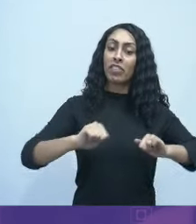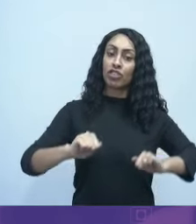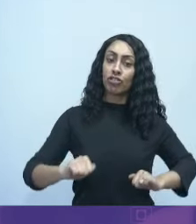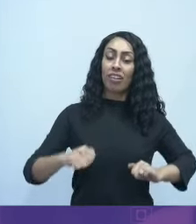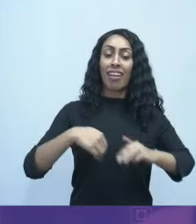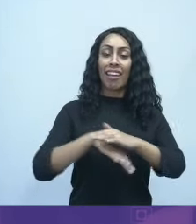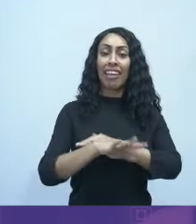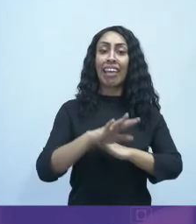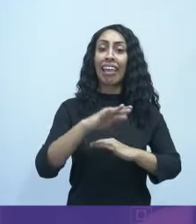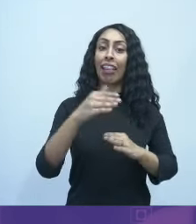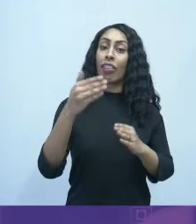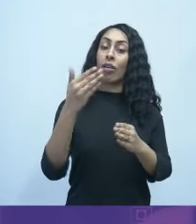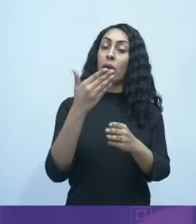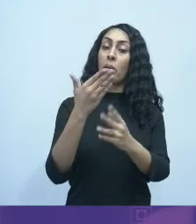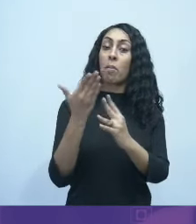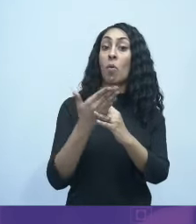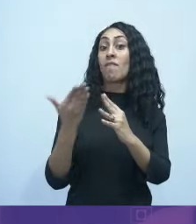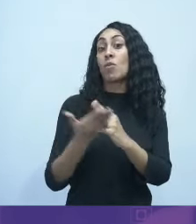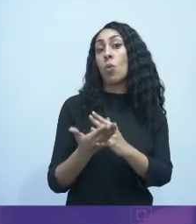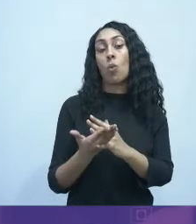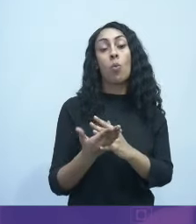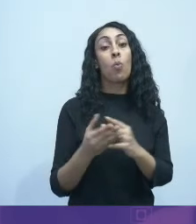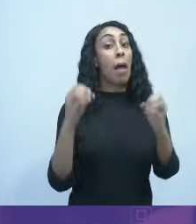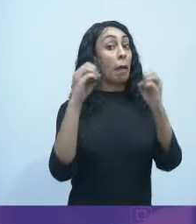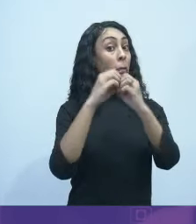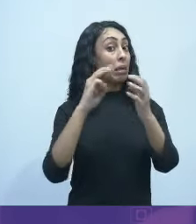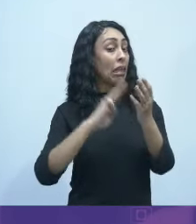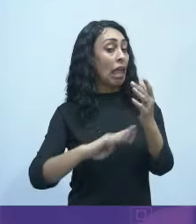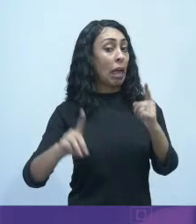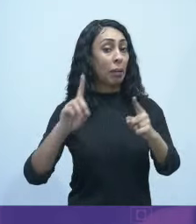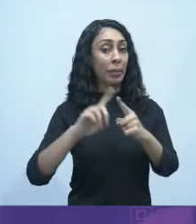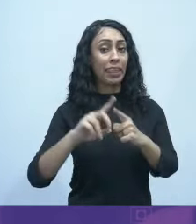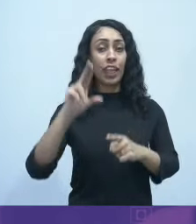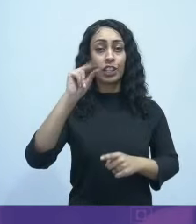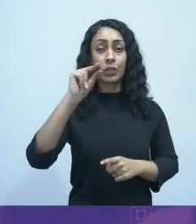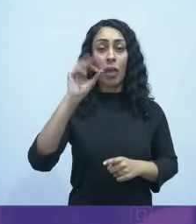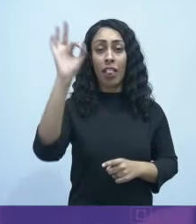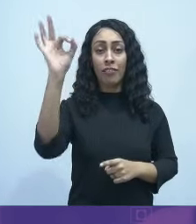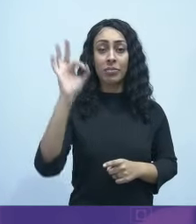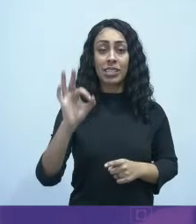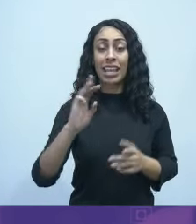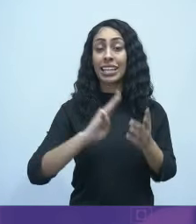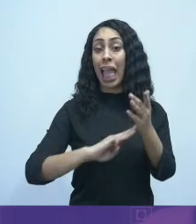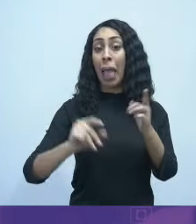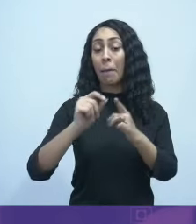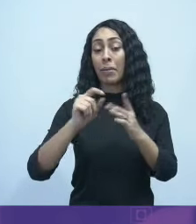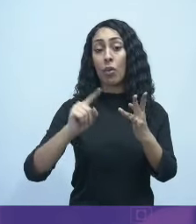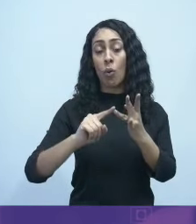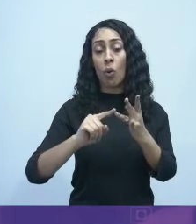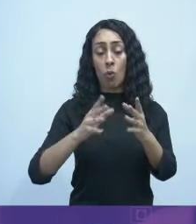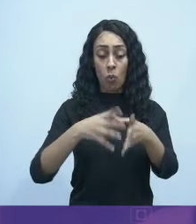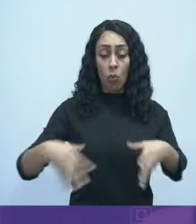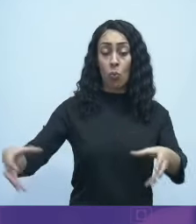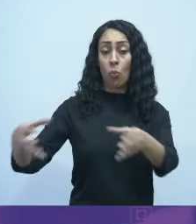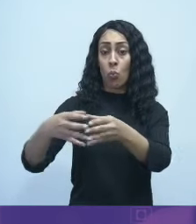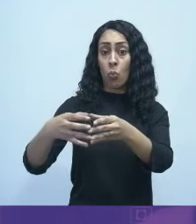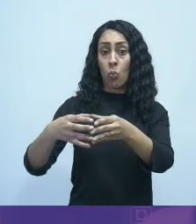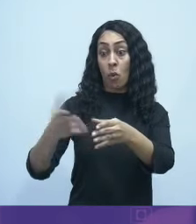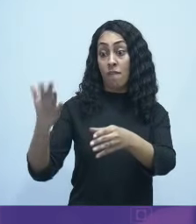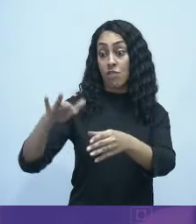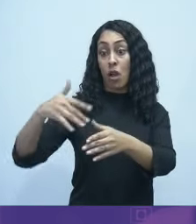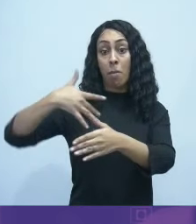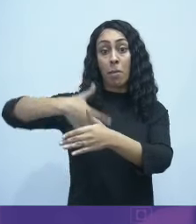within our portfolio. In terms of the BME workforce, about 12% of the MPO portfolio, the workforce comes from a